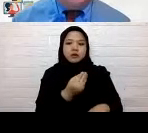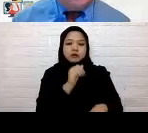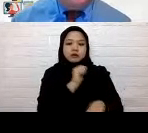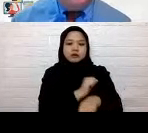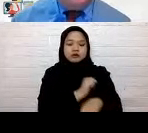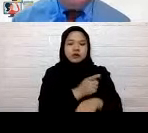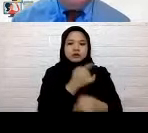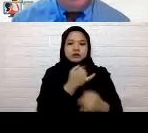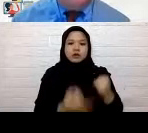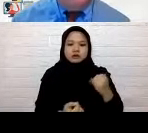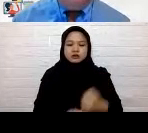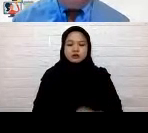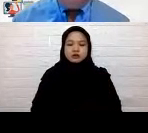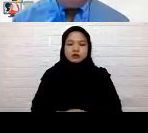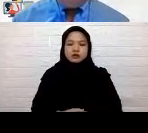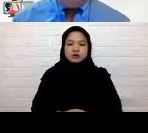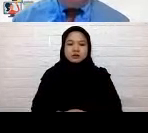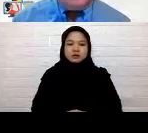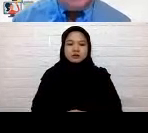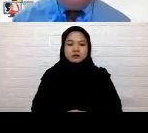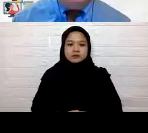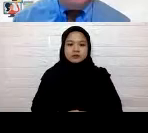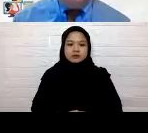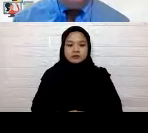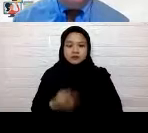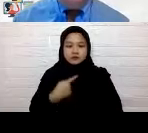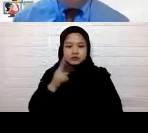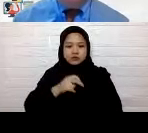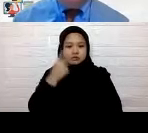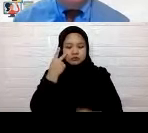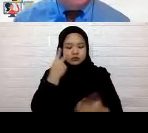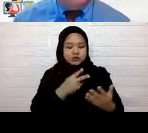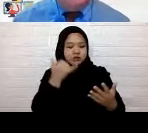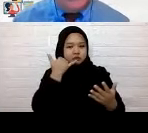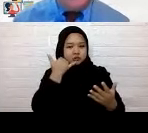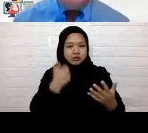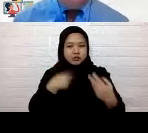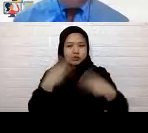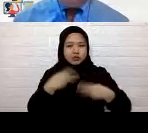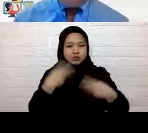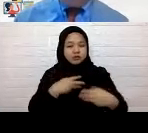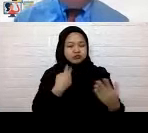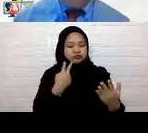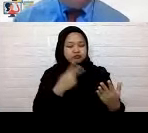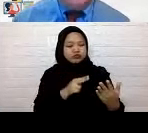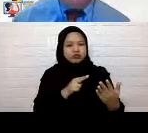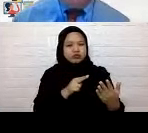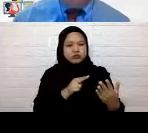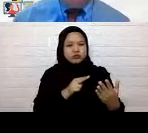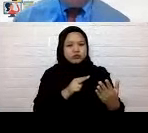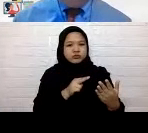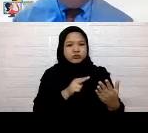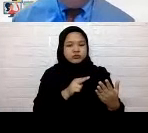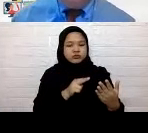Must you check your smartphone, your WhatsApp for messages late in the day because you may have a child